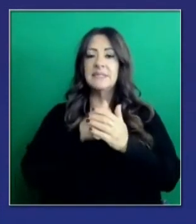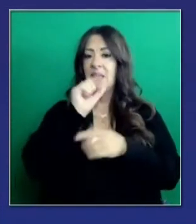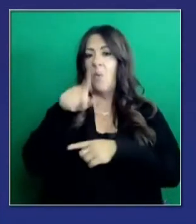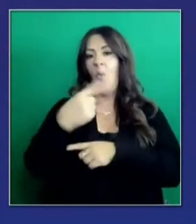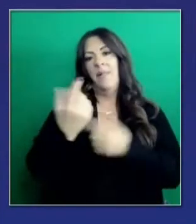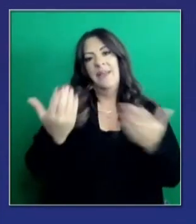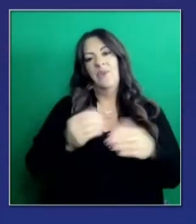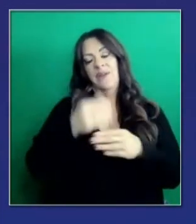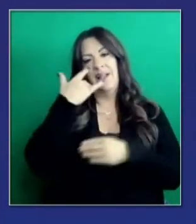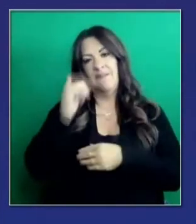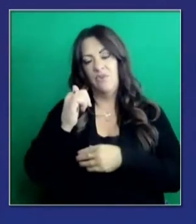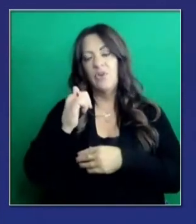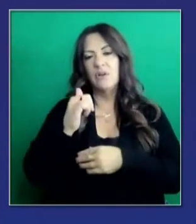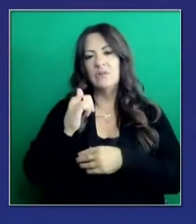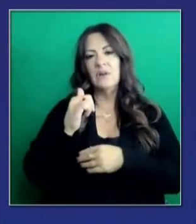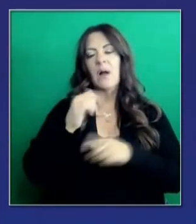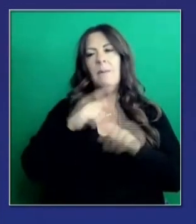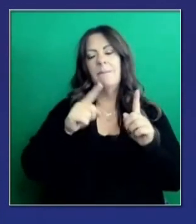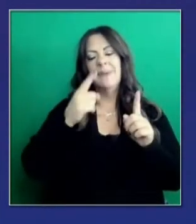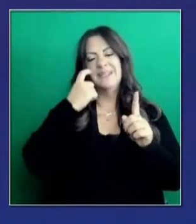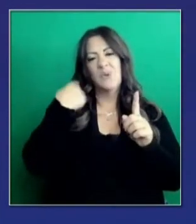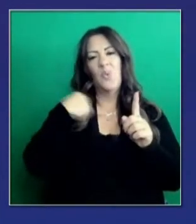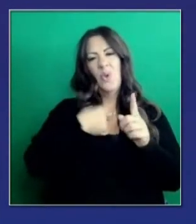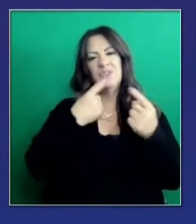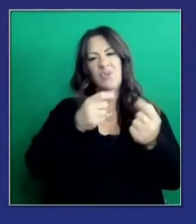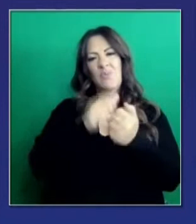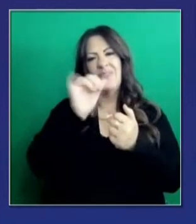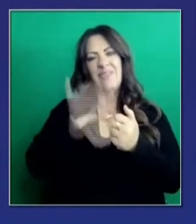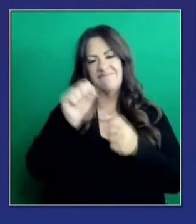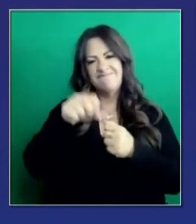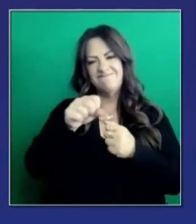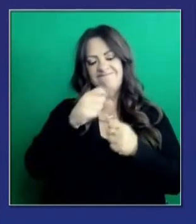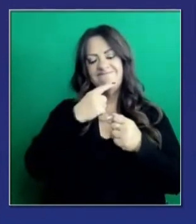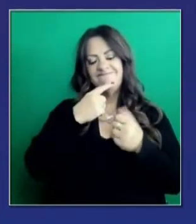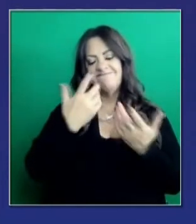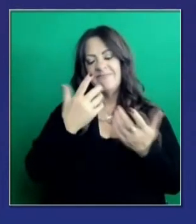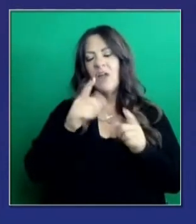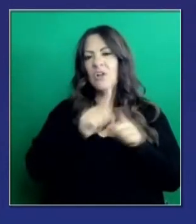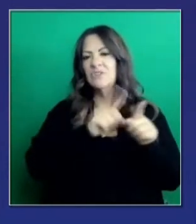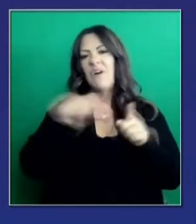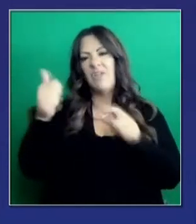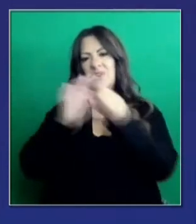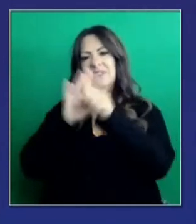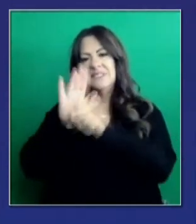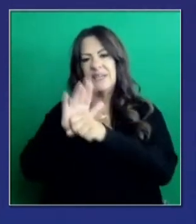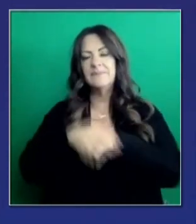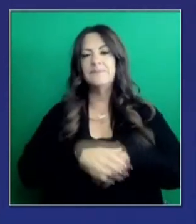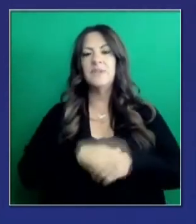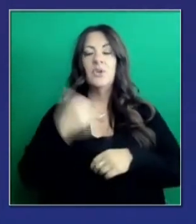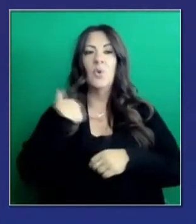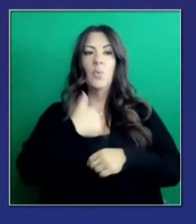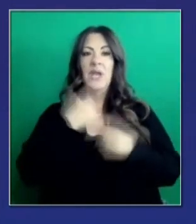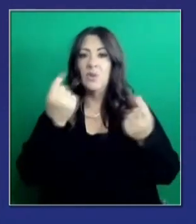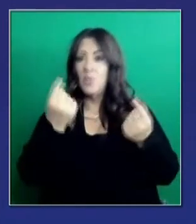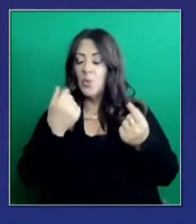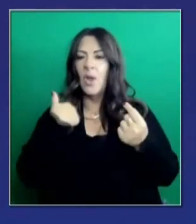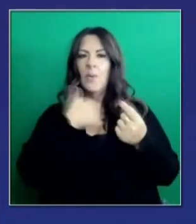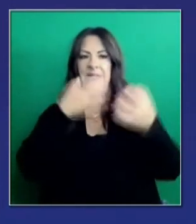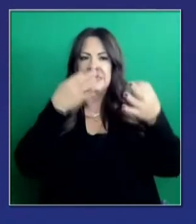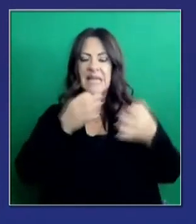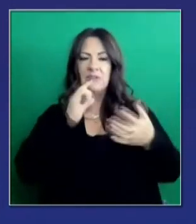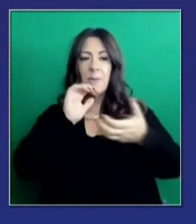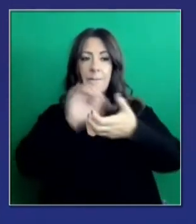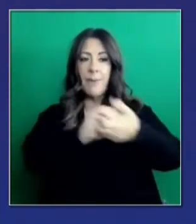is struggling with. We partnered with Salesforce. We partnered with Schedule, which is a great company, and